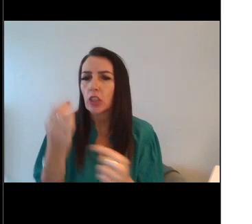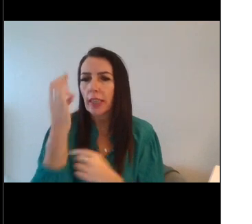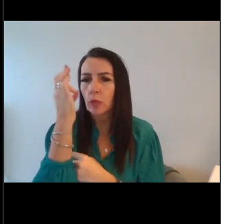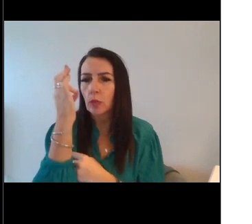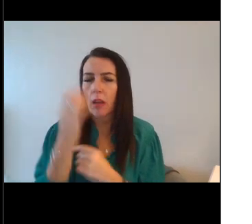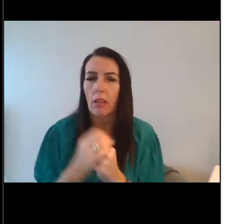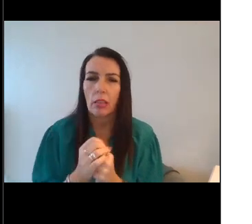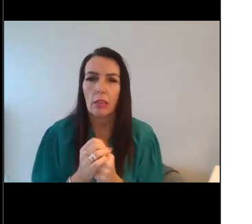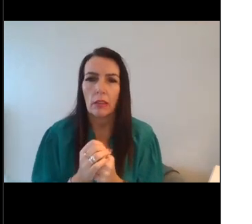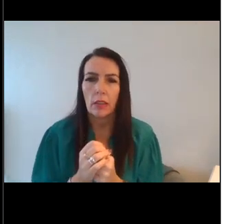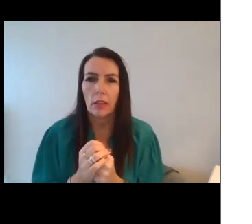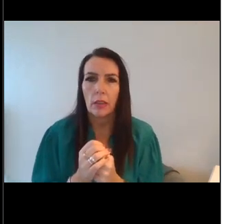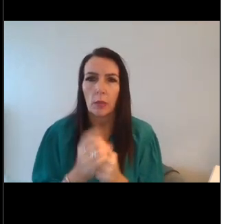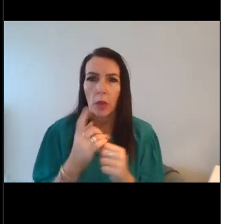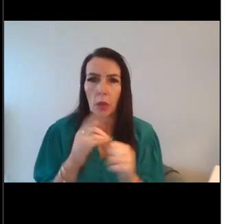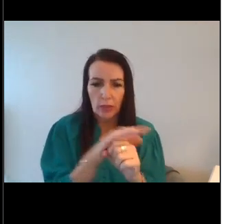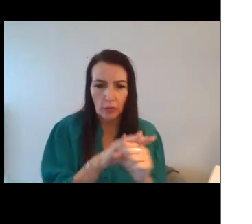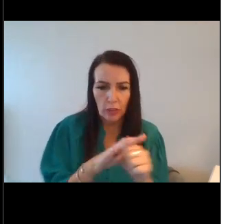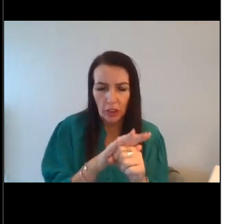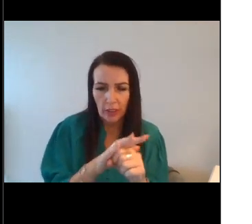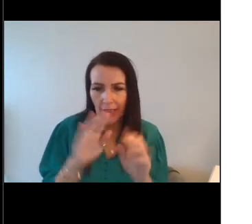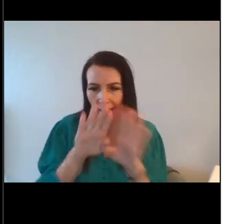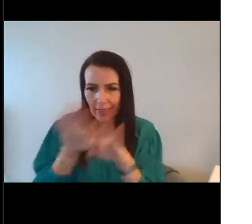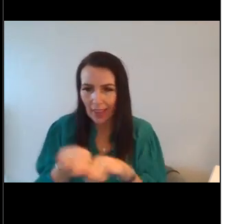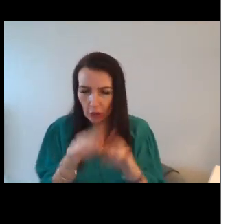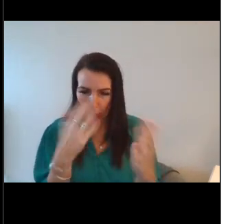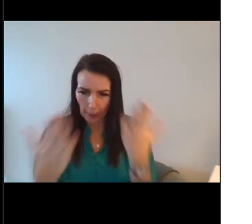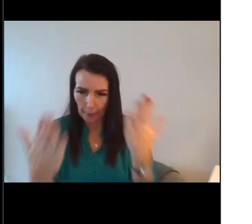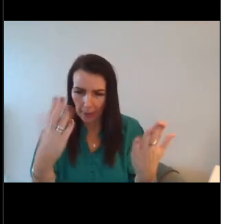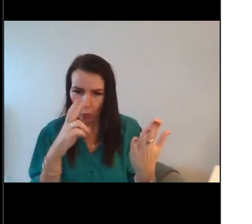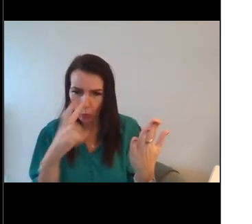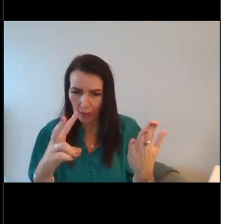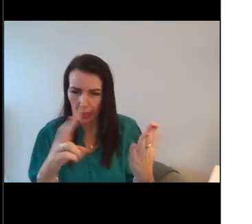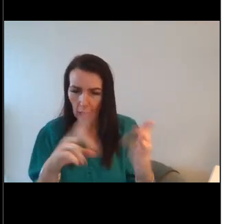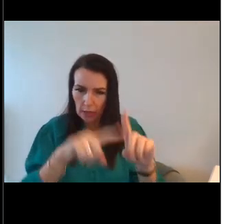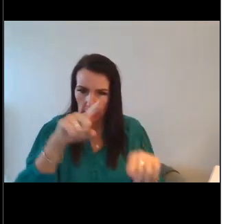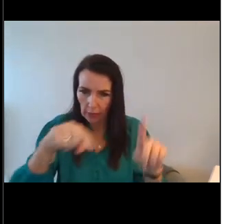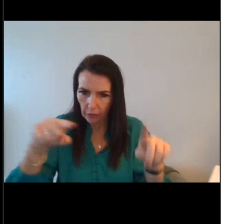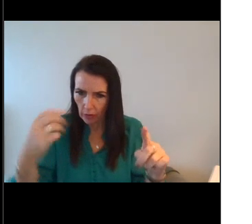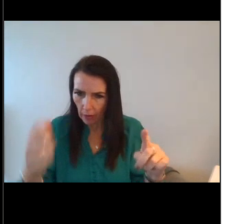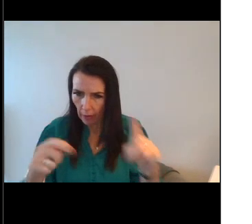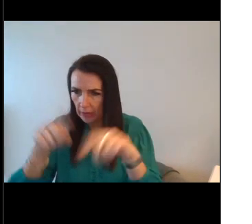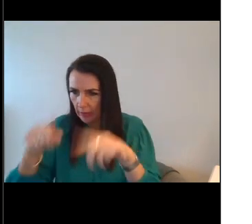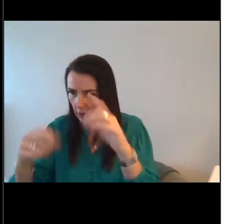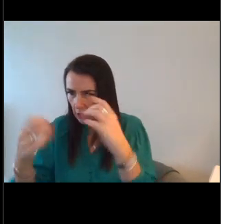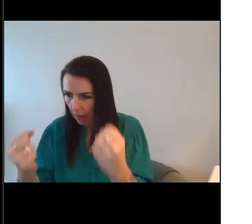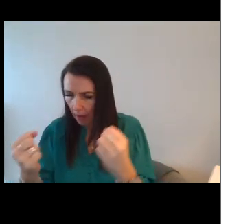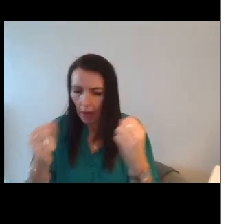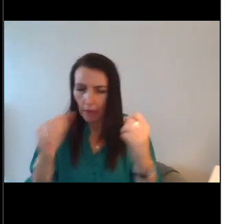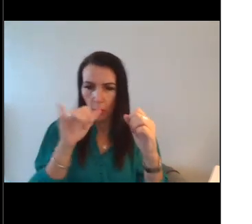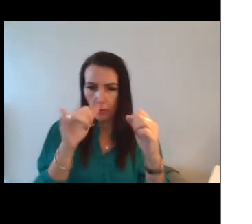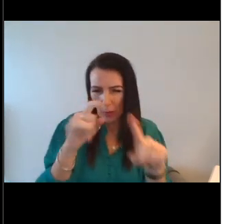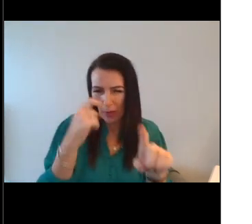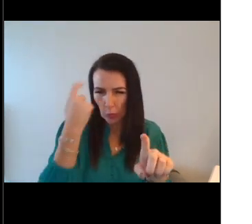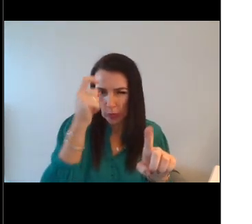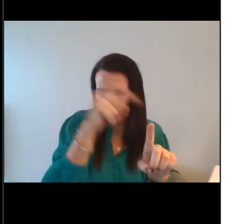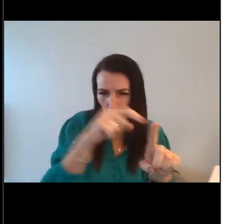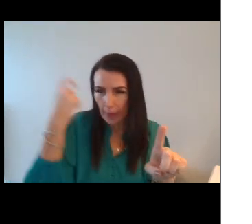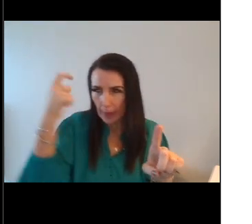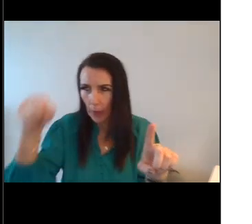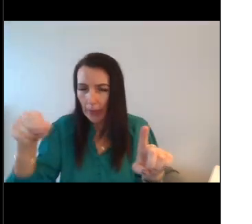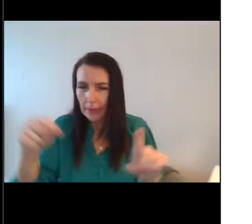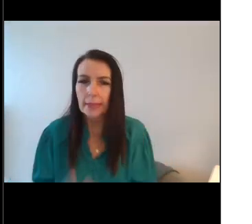at the difference between region and national, you can kind of see where the stock is a bit different and might, again, have some of those unique considerations. And